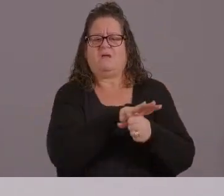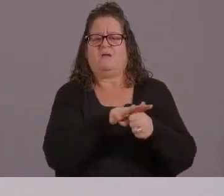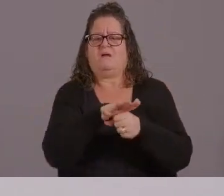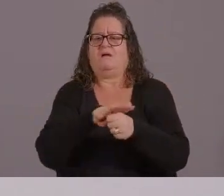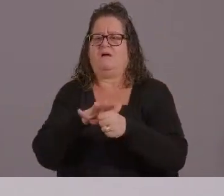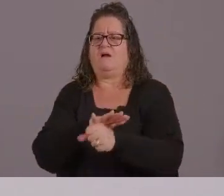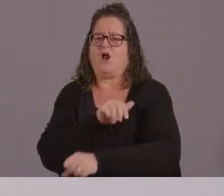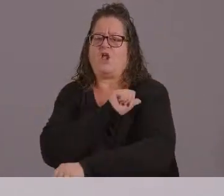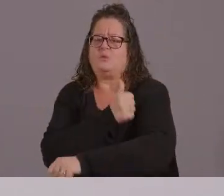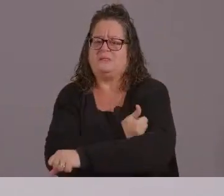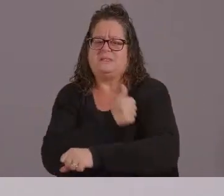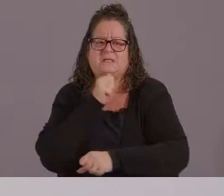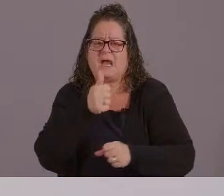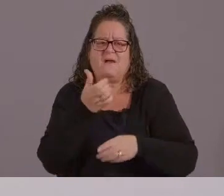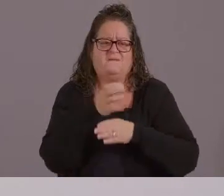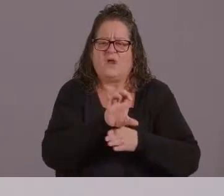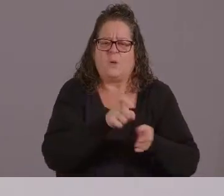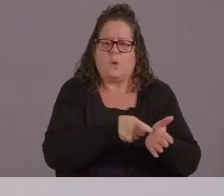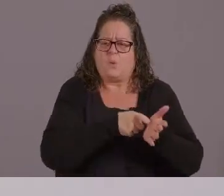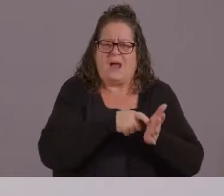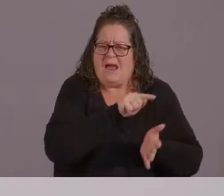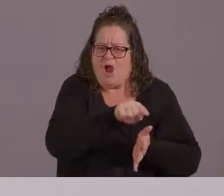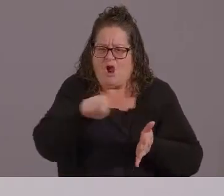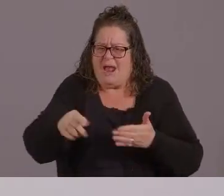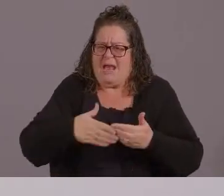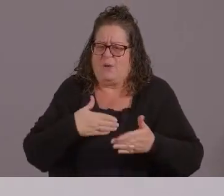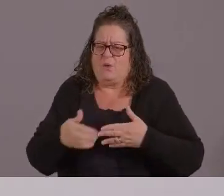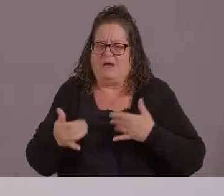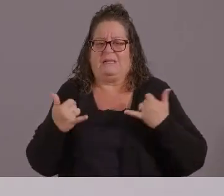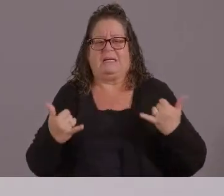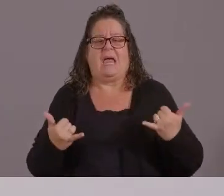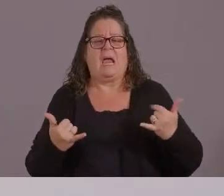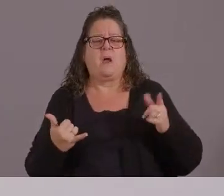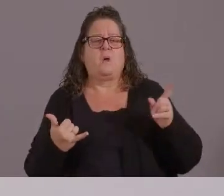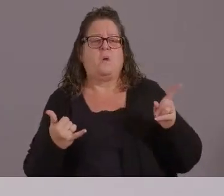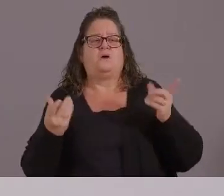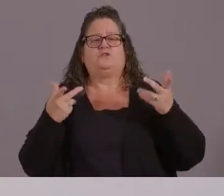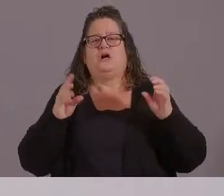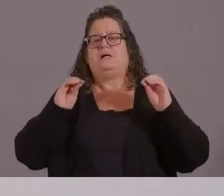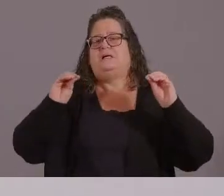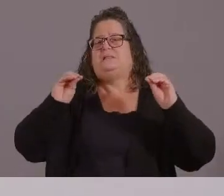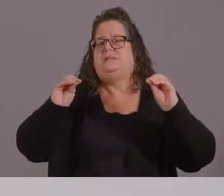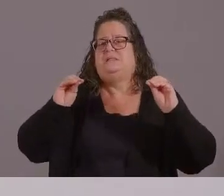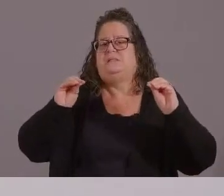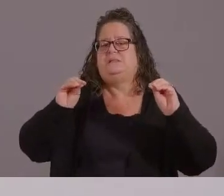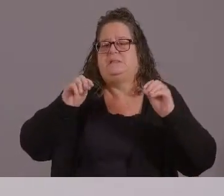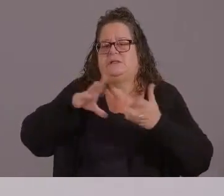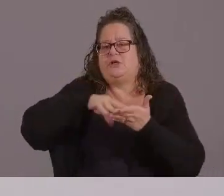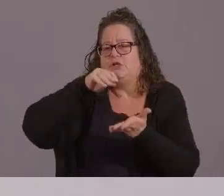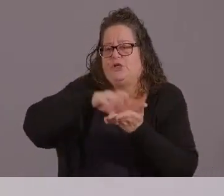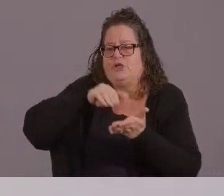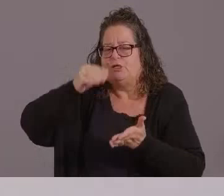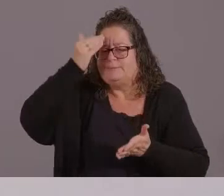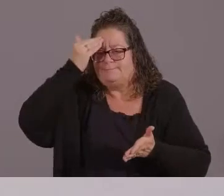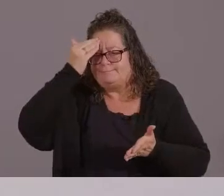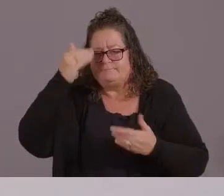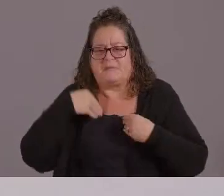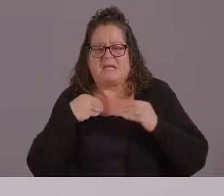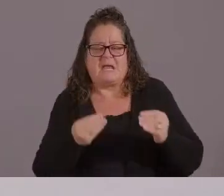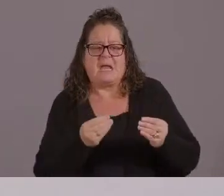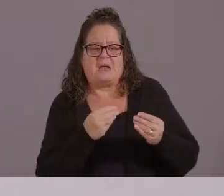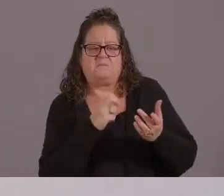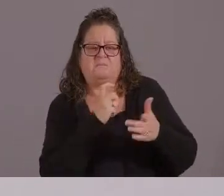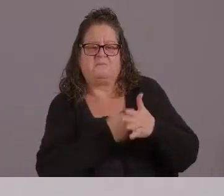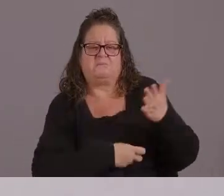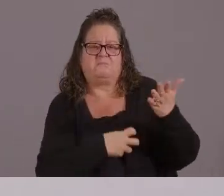an education thing, and we back that up with the ability to give tickets, so we don't have to give tickets. You basically eviscerated their ability to